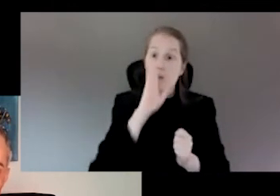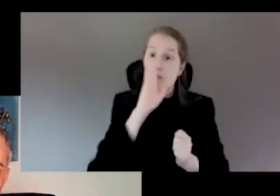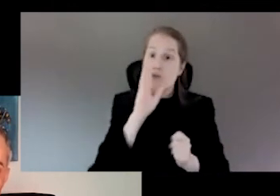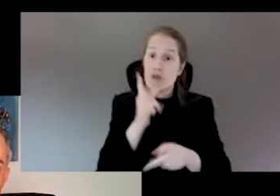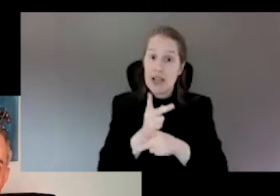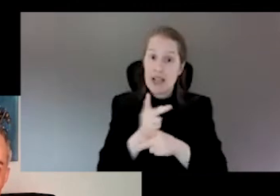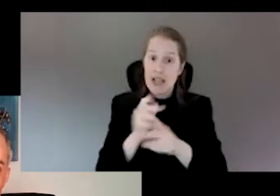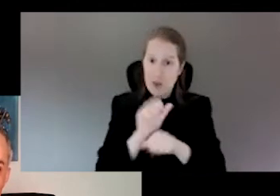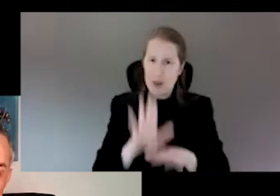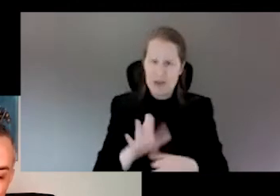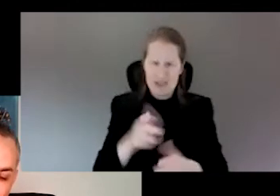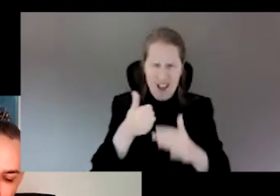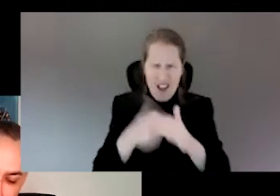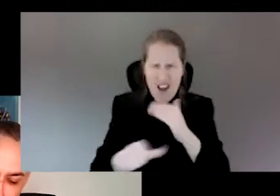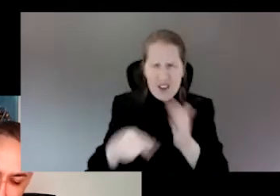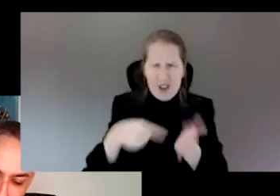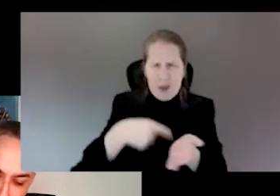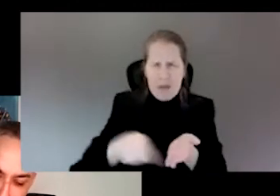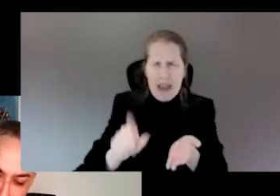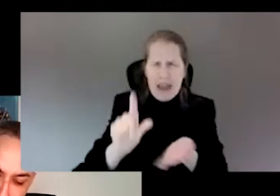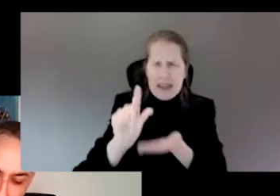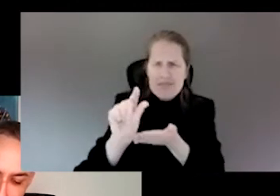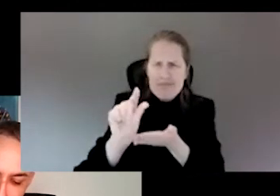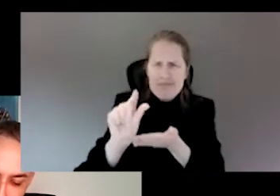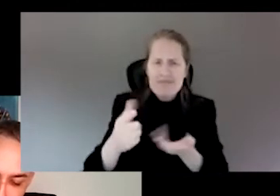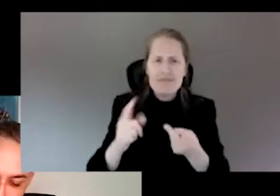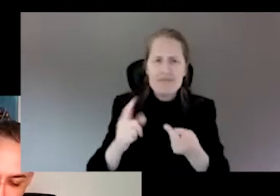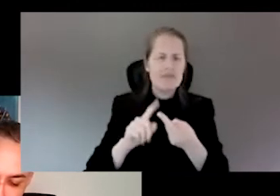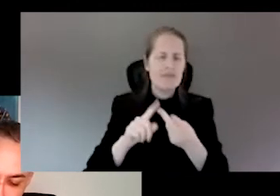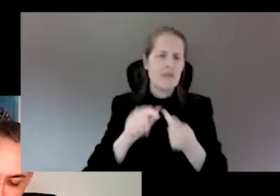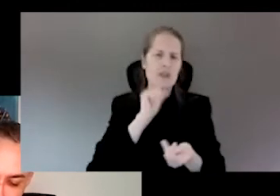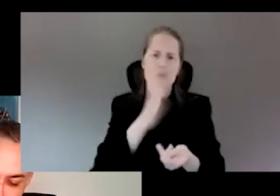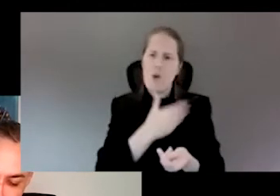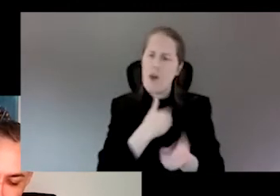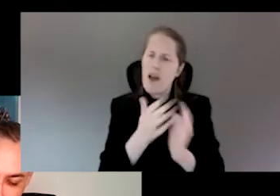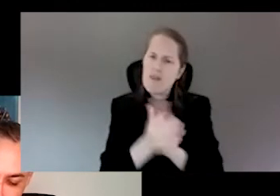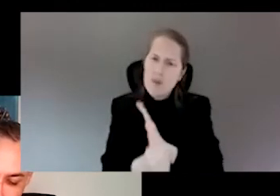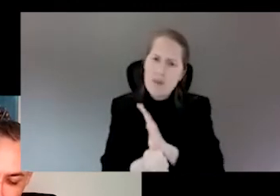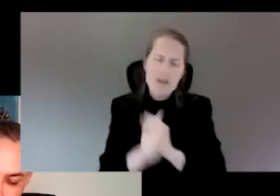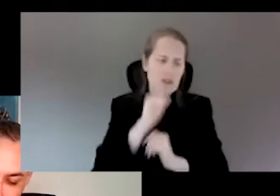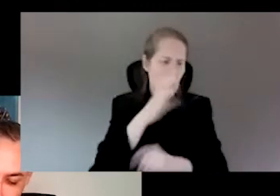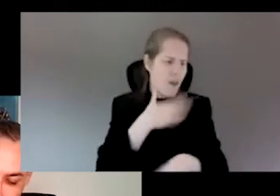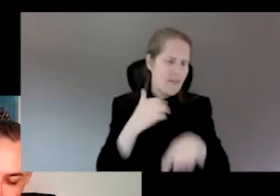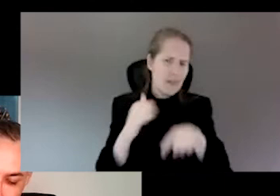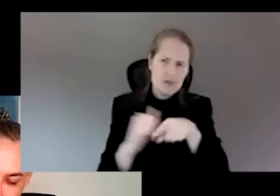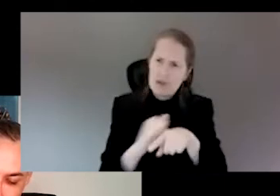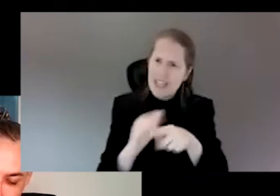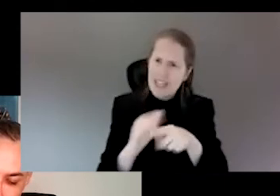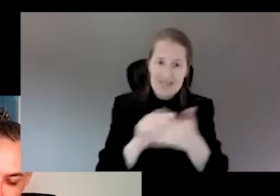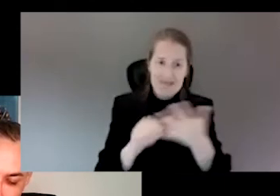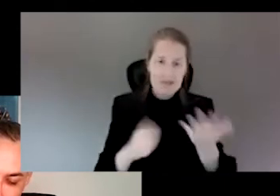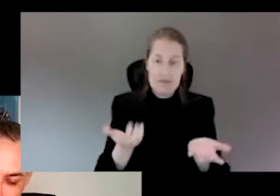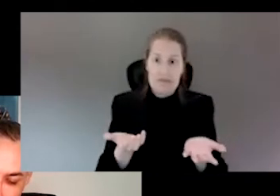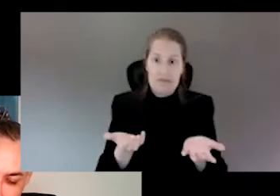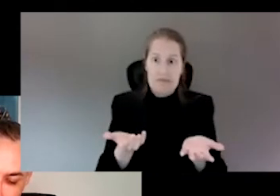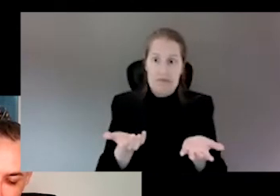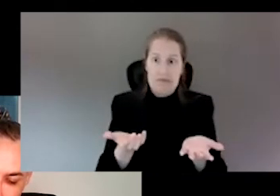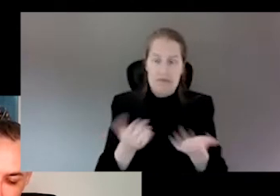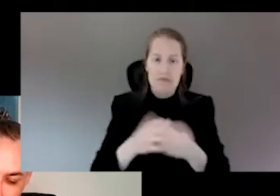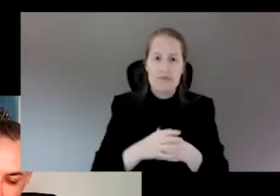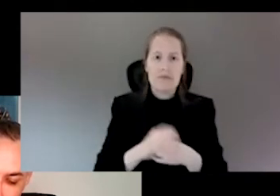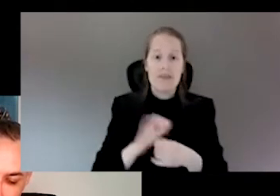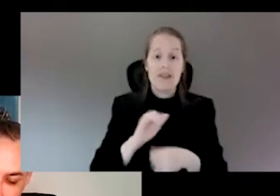underpaid. They are without qualifications nor training. So they really, that kind of service